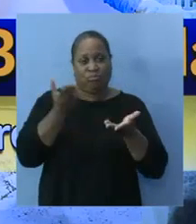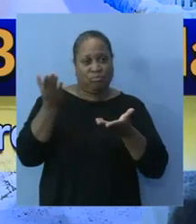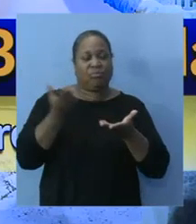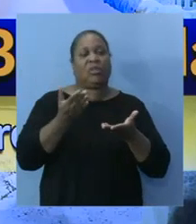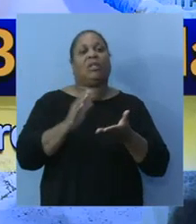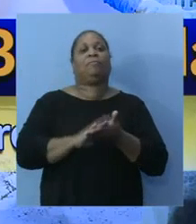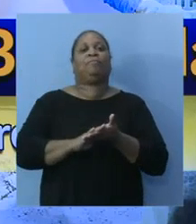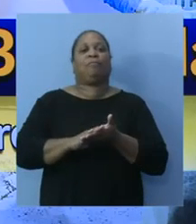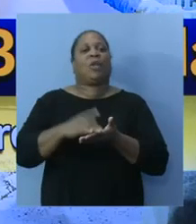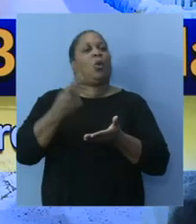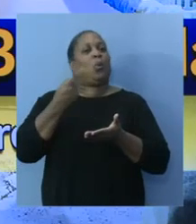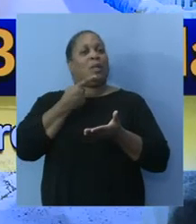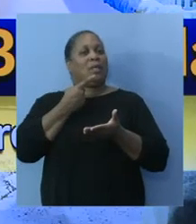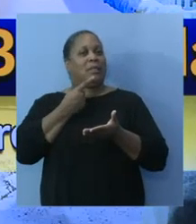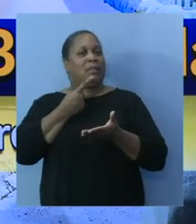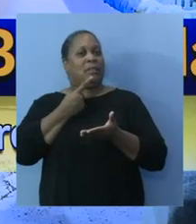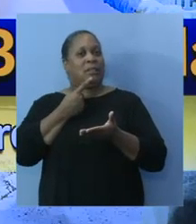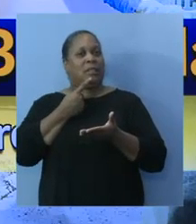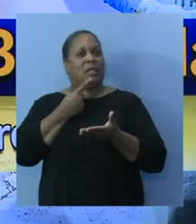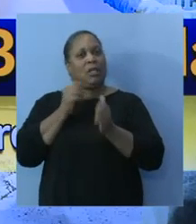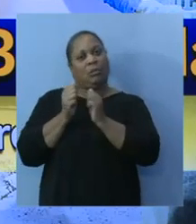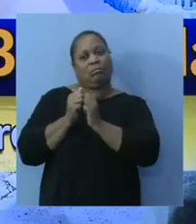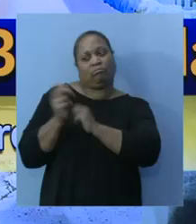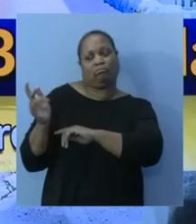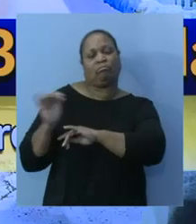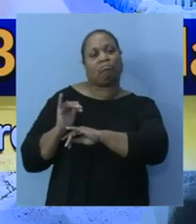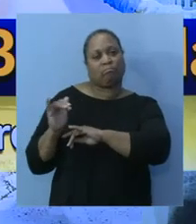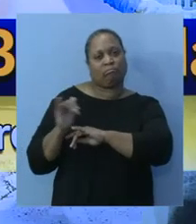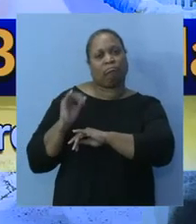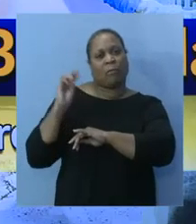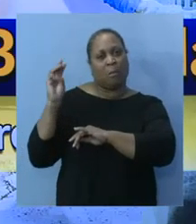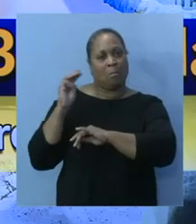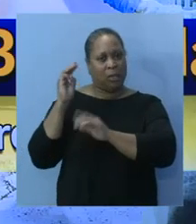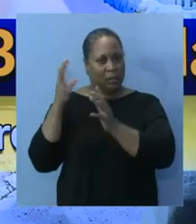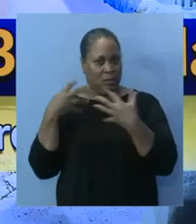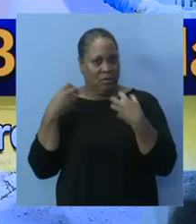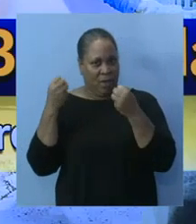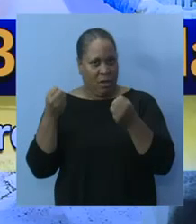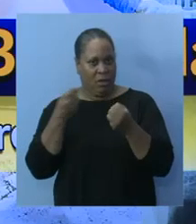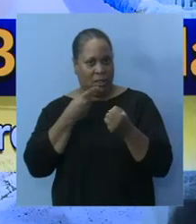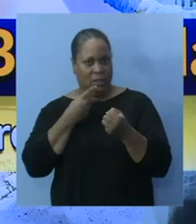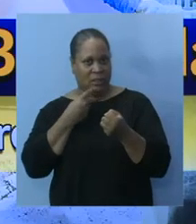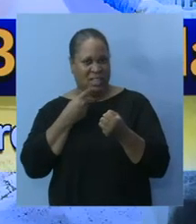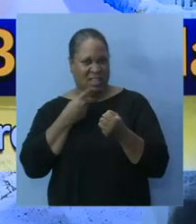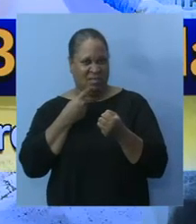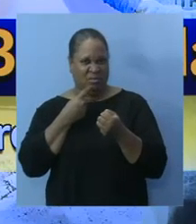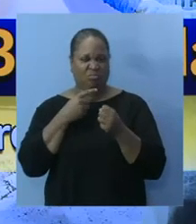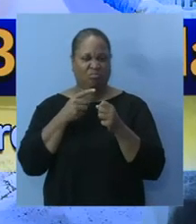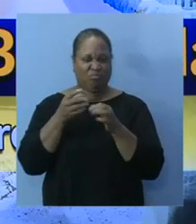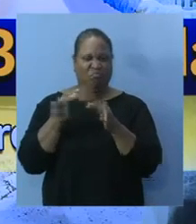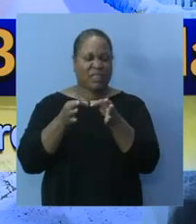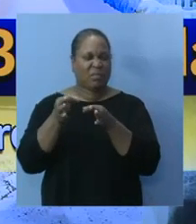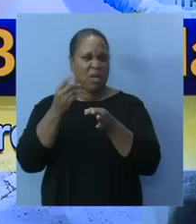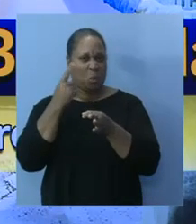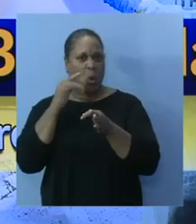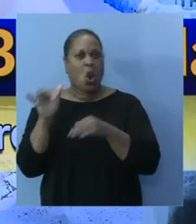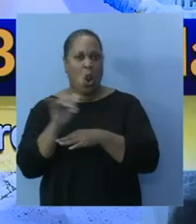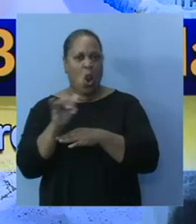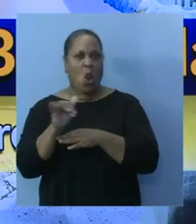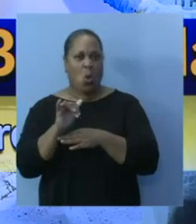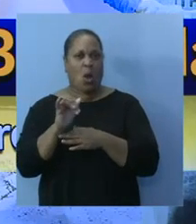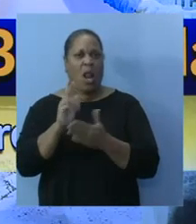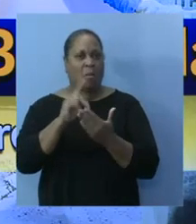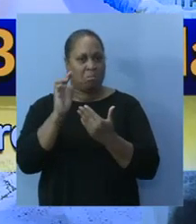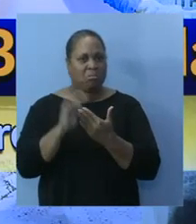of Health, as I indicated in my statement, has outlined what the scaling up of the vaccination program will look like. I know that the hospital has been focused